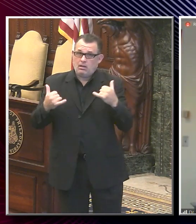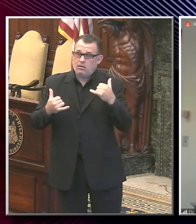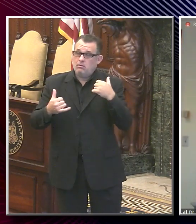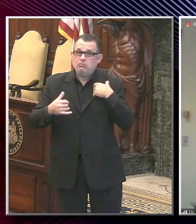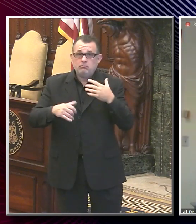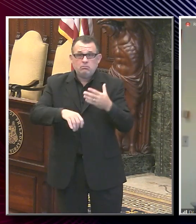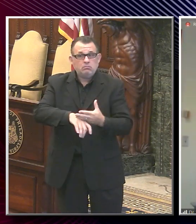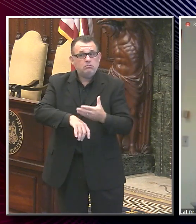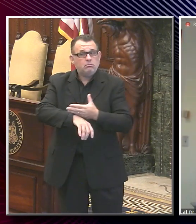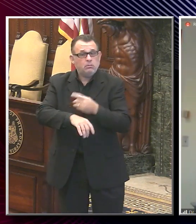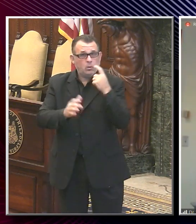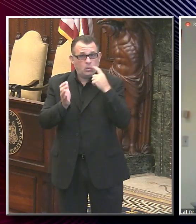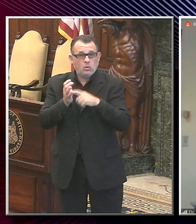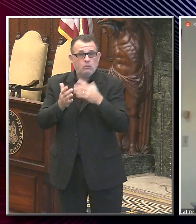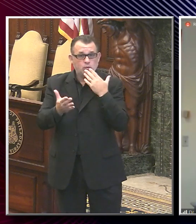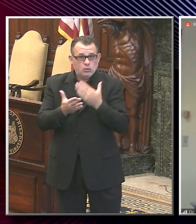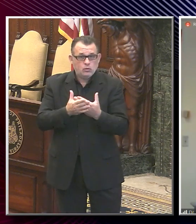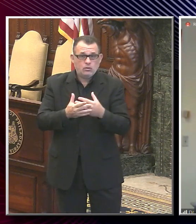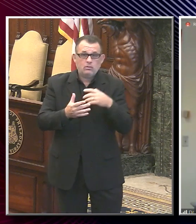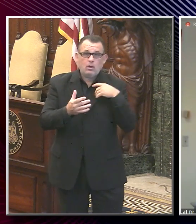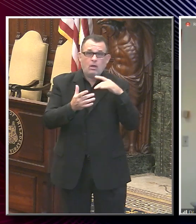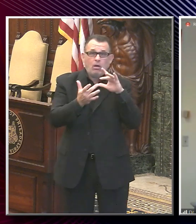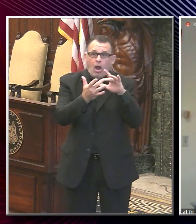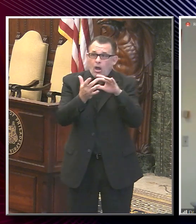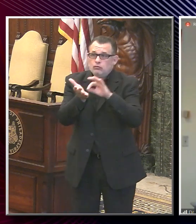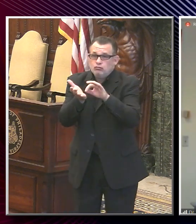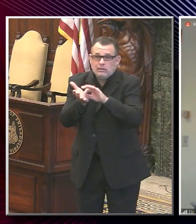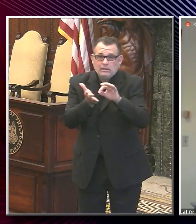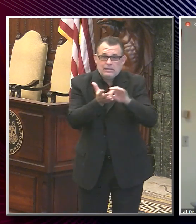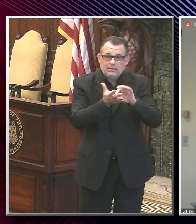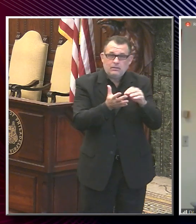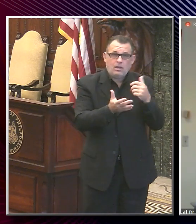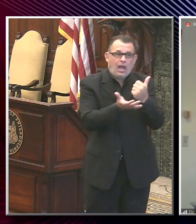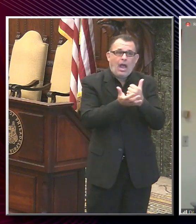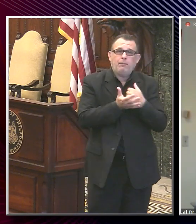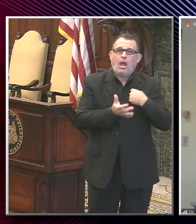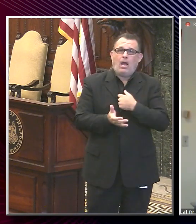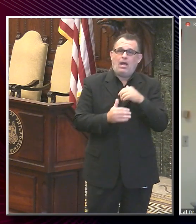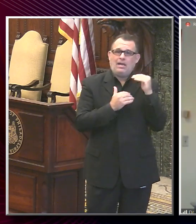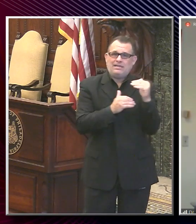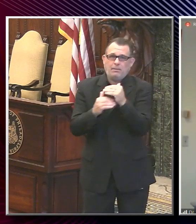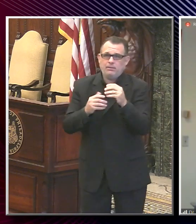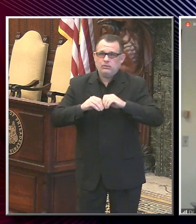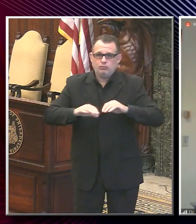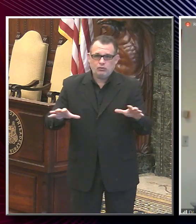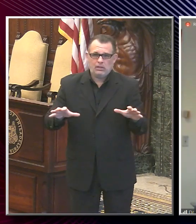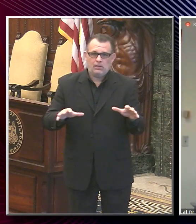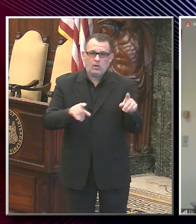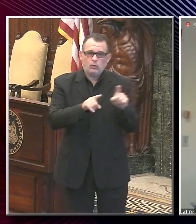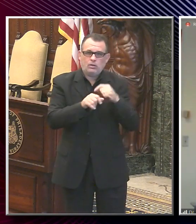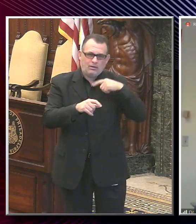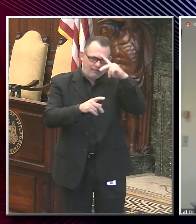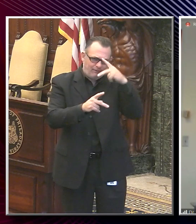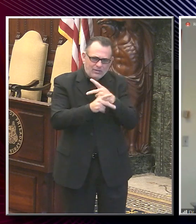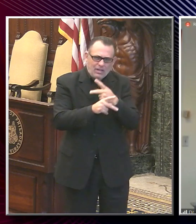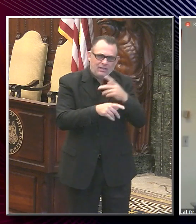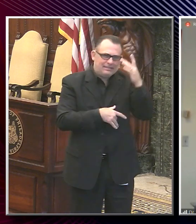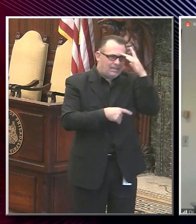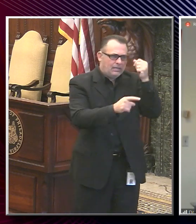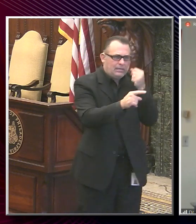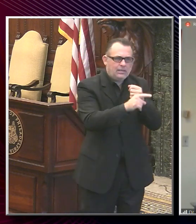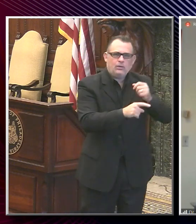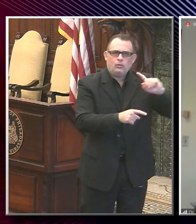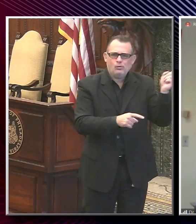us prevent the spread in individual people. It also gives us information about where the epidemic is overall. So here's what we're learning from that